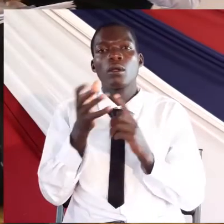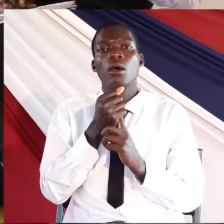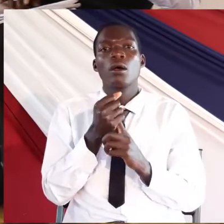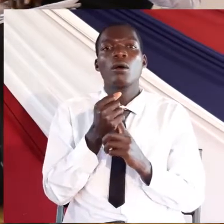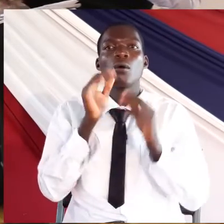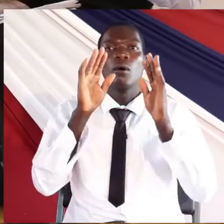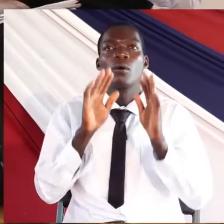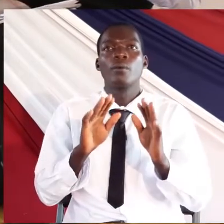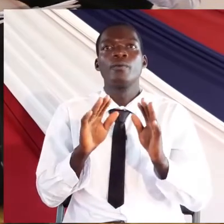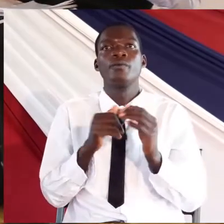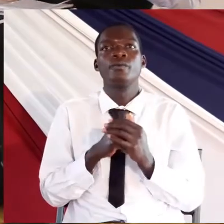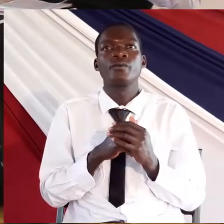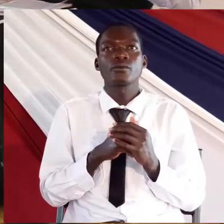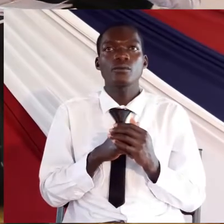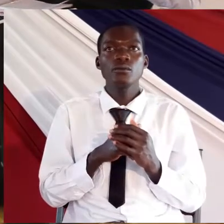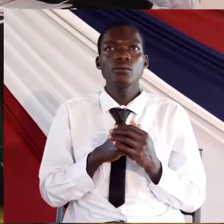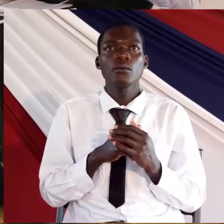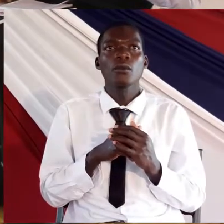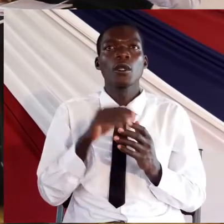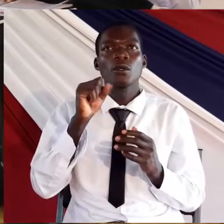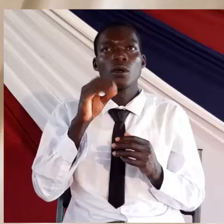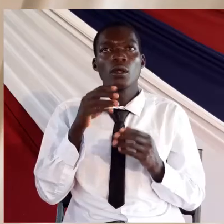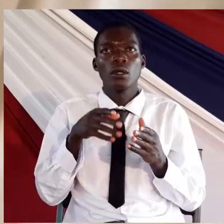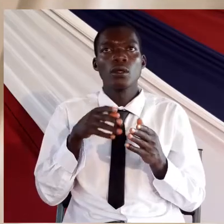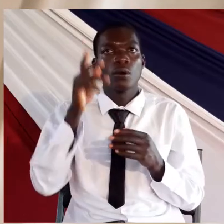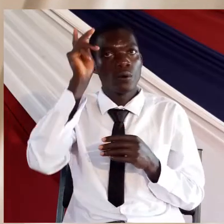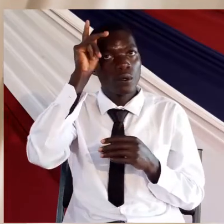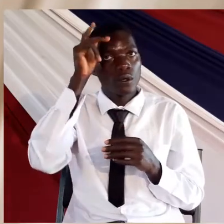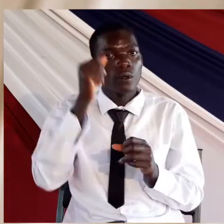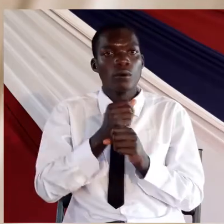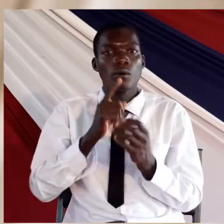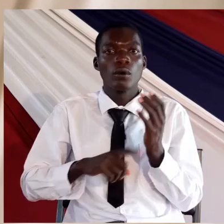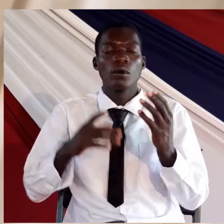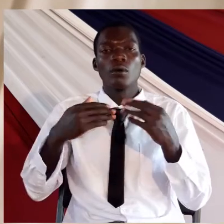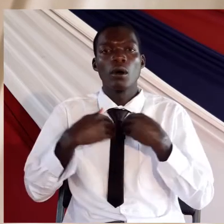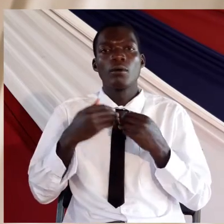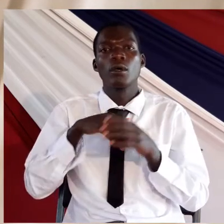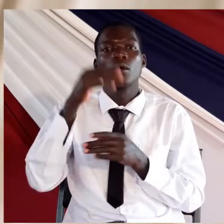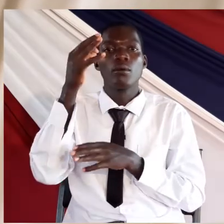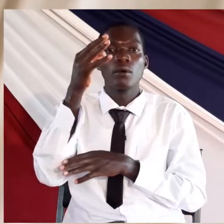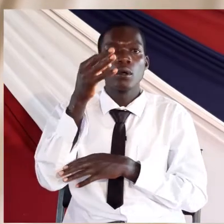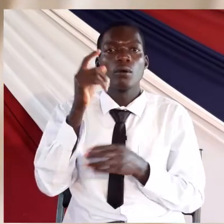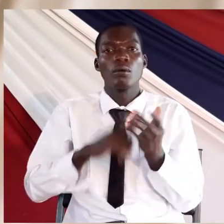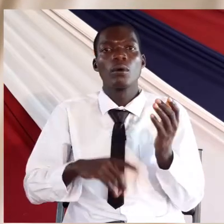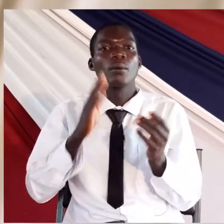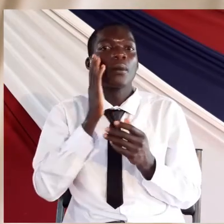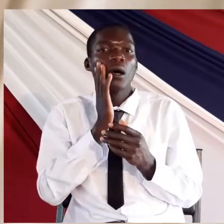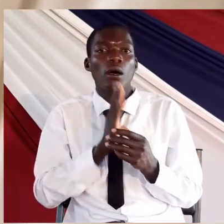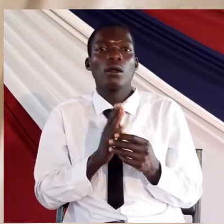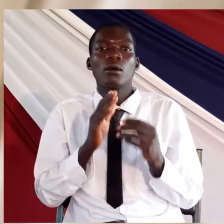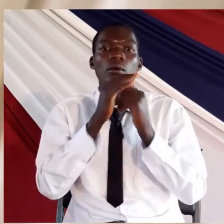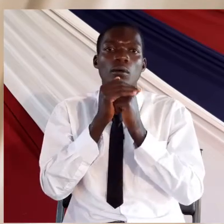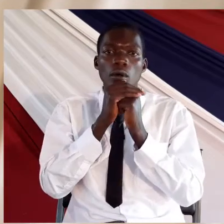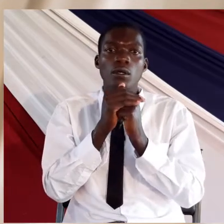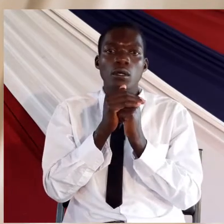out. Mm-hmm. So God in his wisdom knew what would happen in future. Yes. What man would do, what,